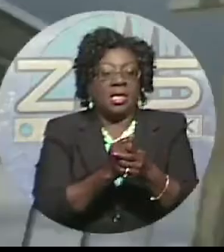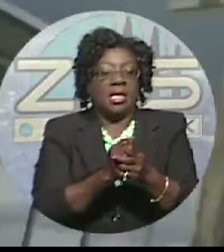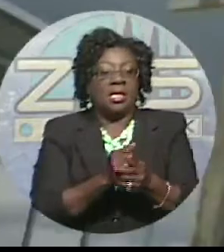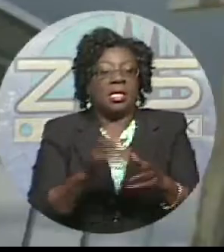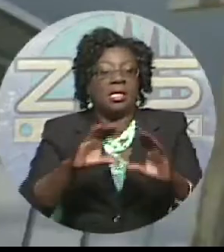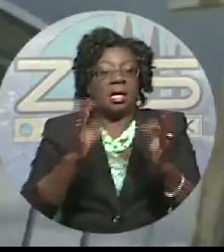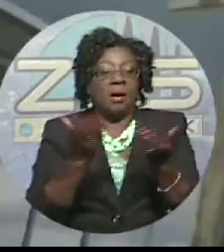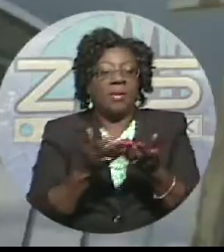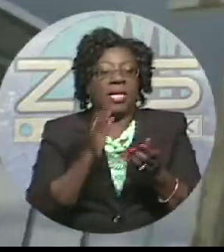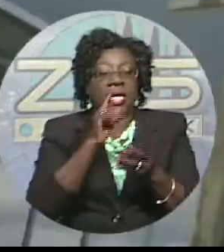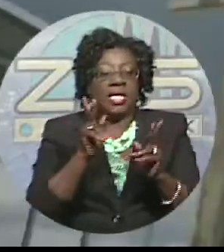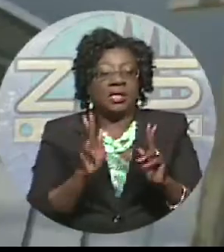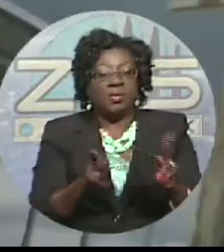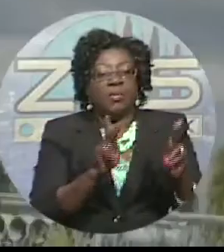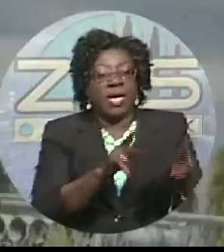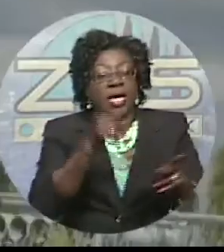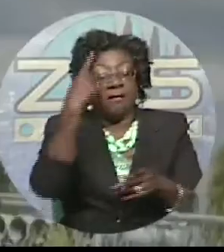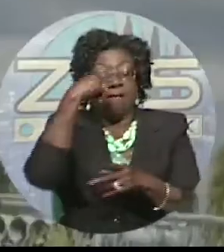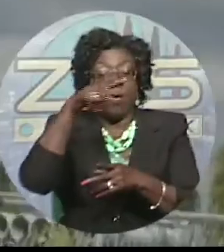is prepared for.